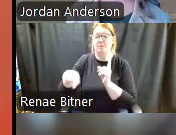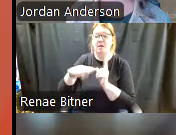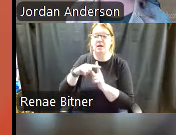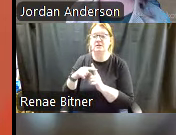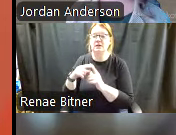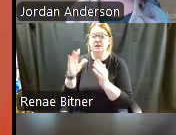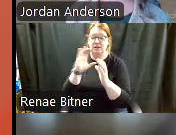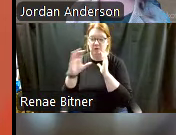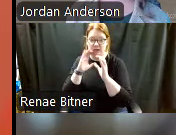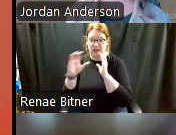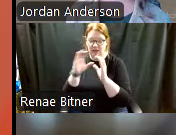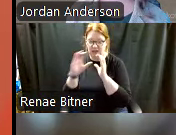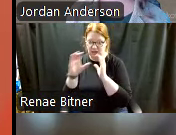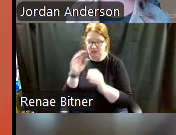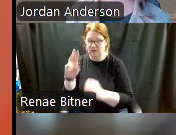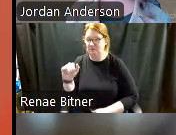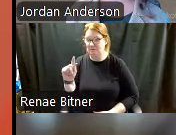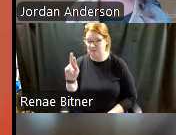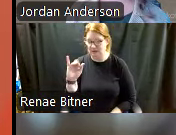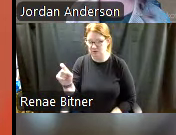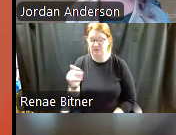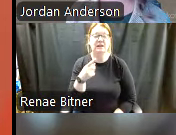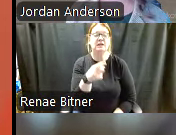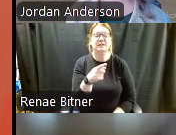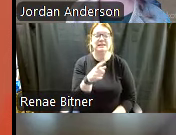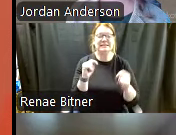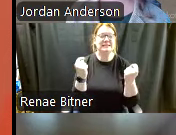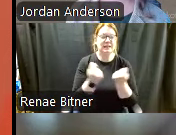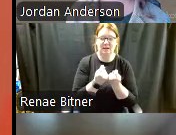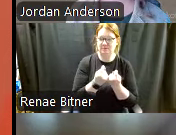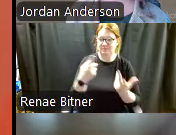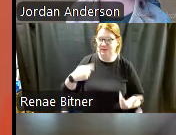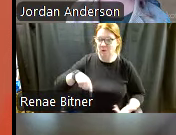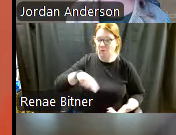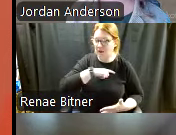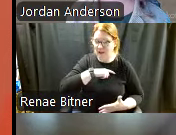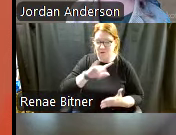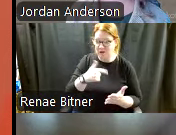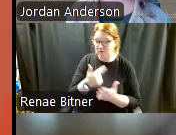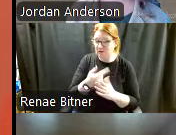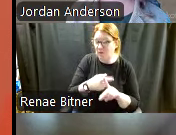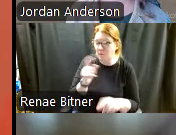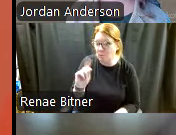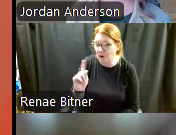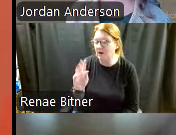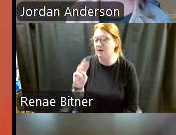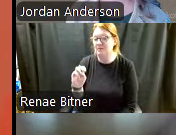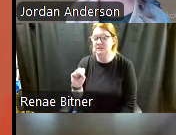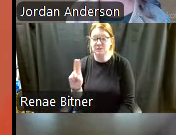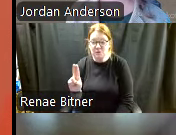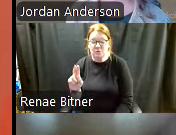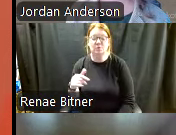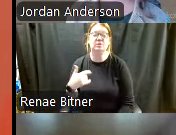There's my lovely team. And so I just wanted to show you all, we all are graduates from Minot State University in the Deaf Education Program.